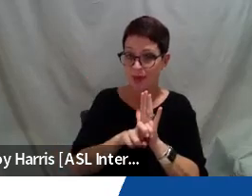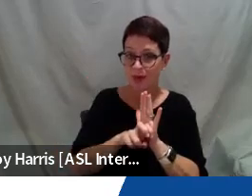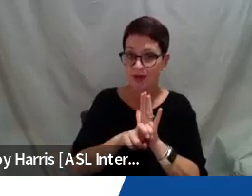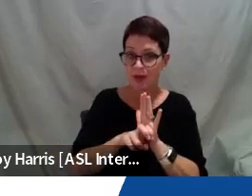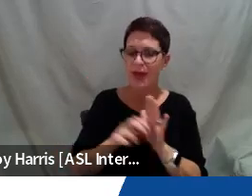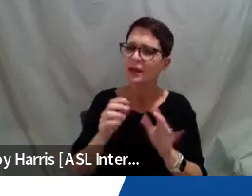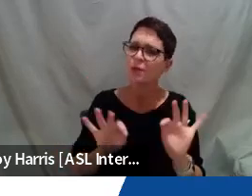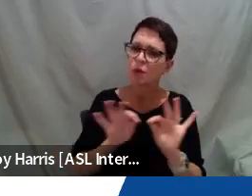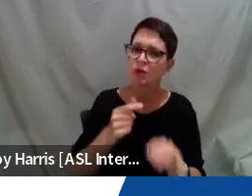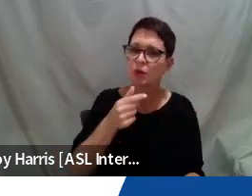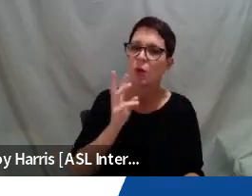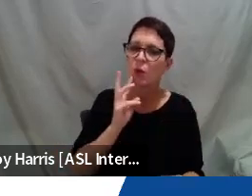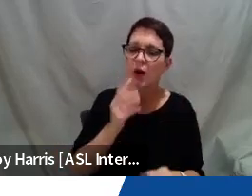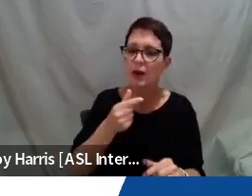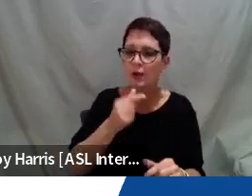water.